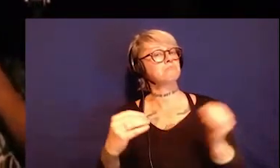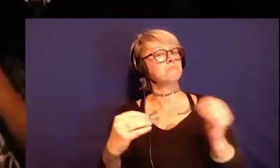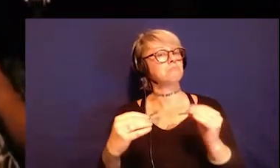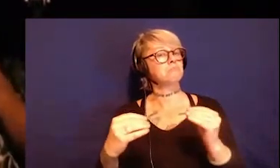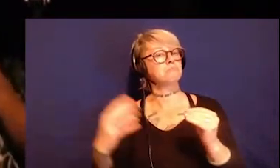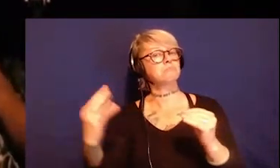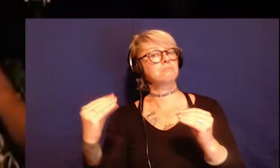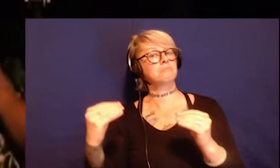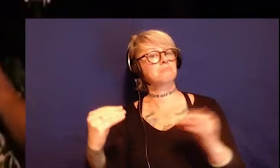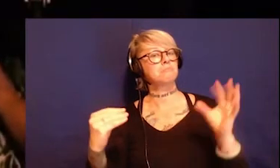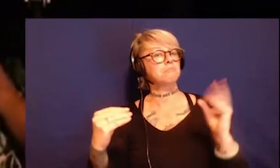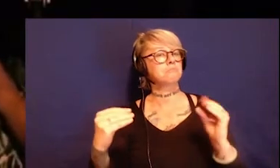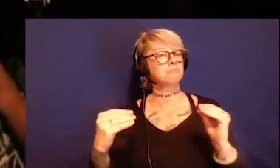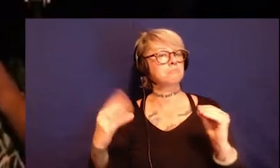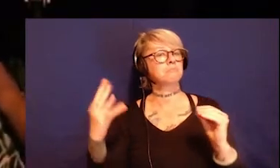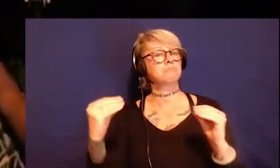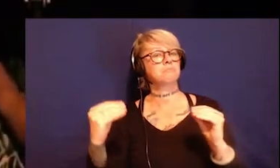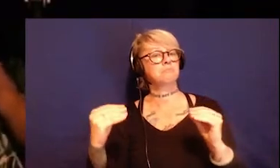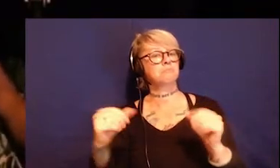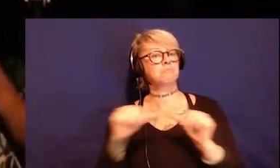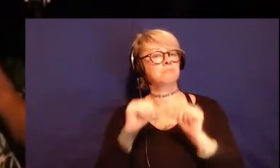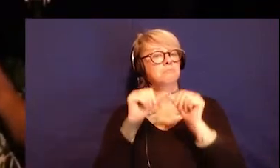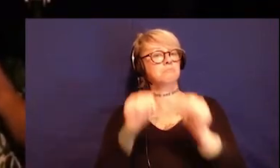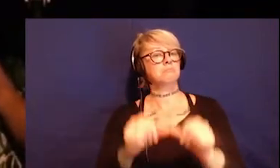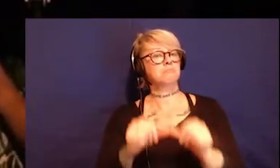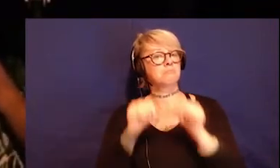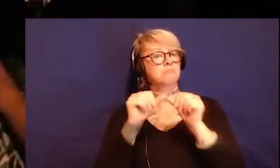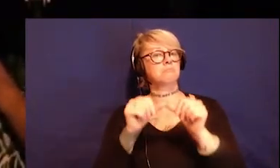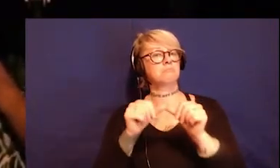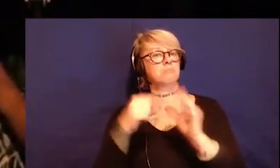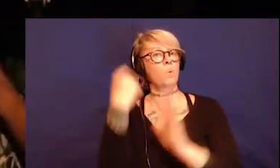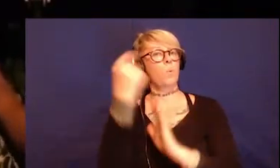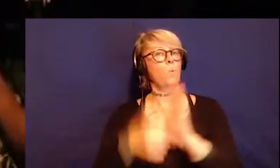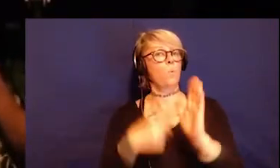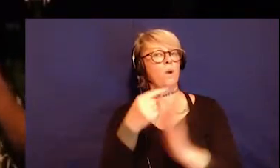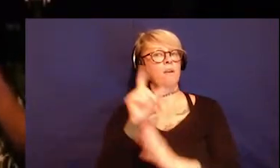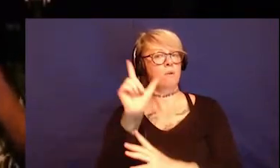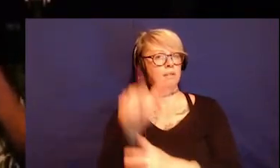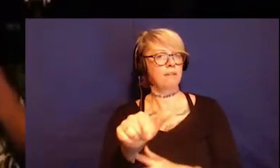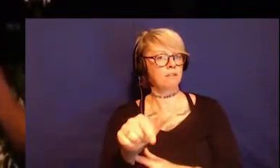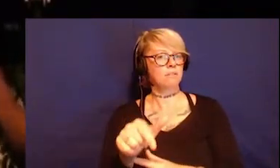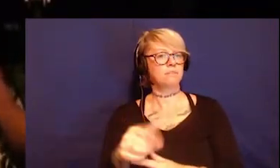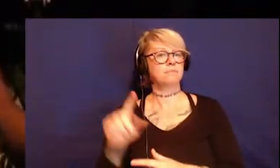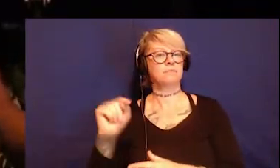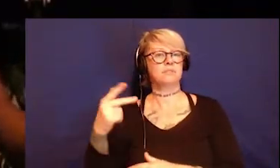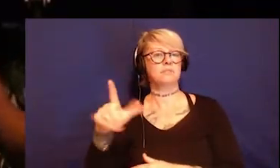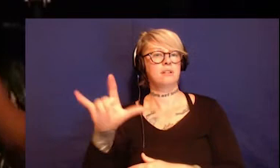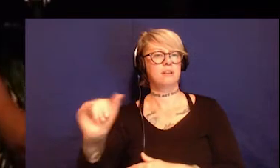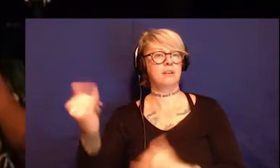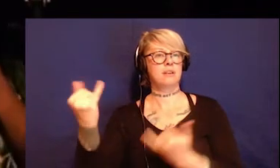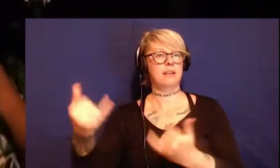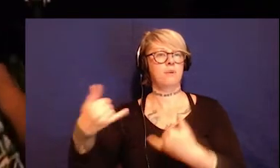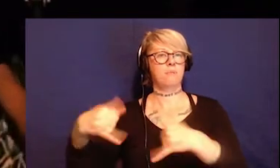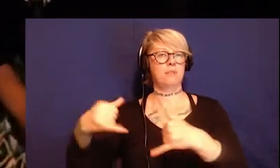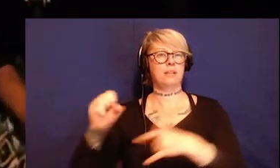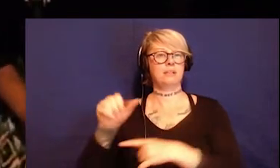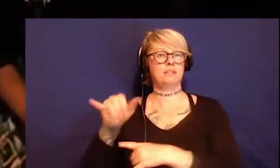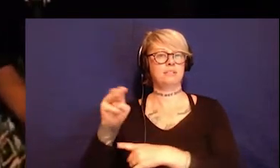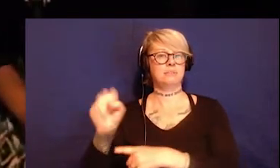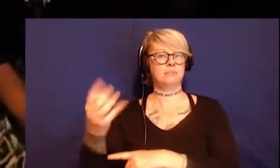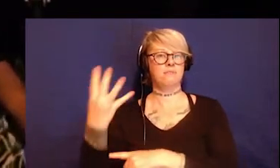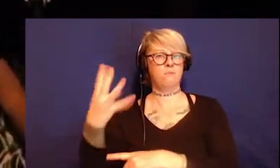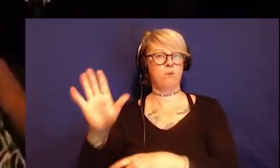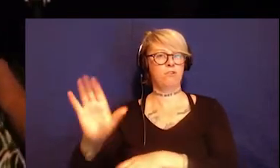keep talking. Time skip, 1 hour later. Talia is now playing The Sims 4 on her computer.